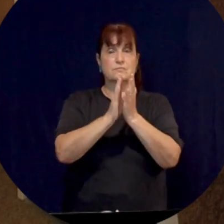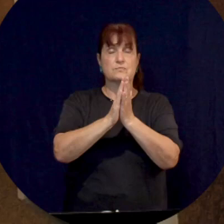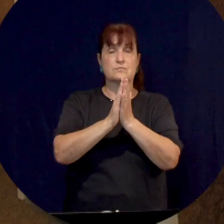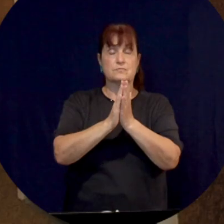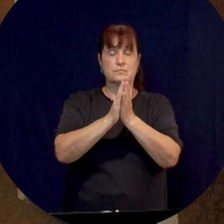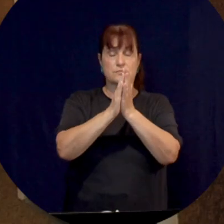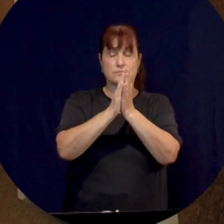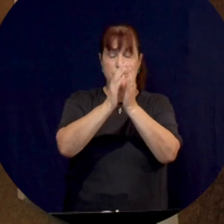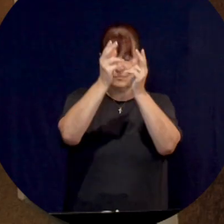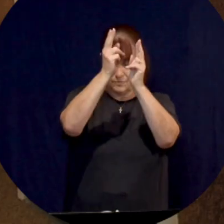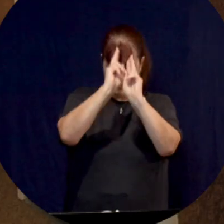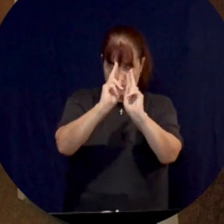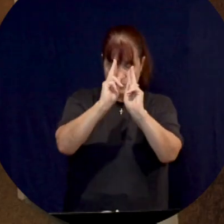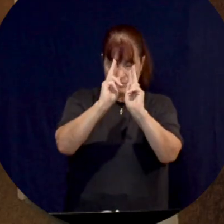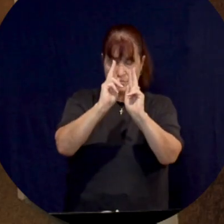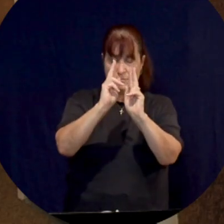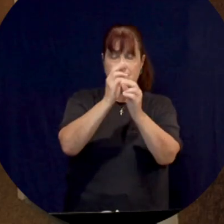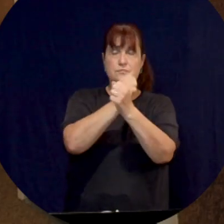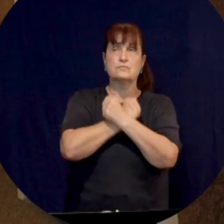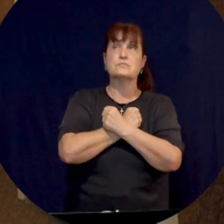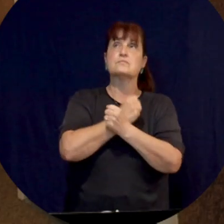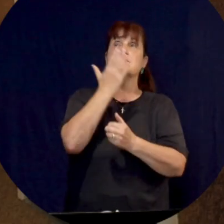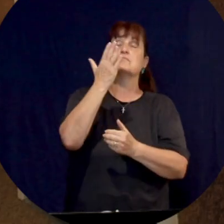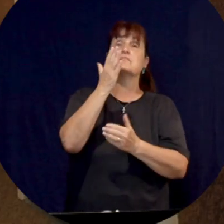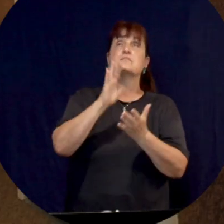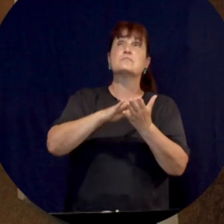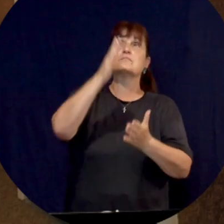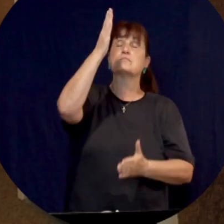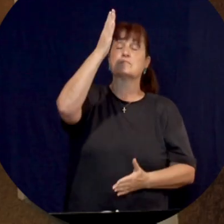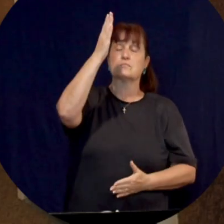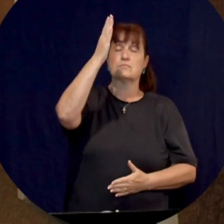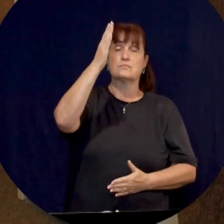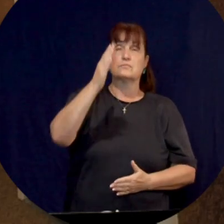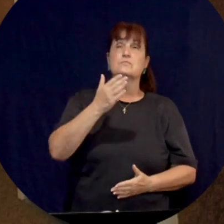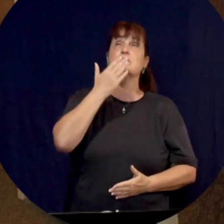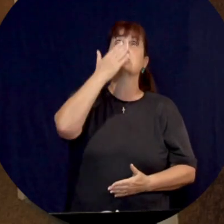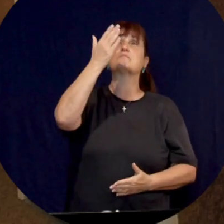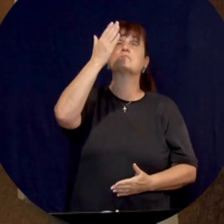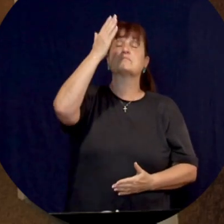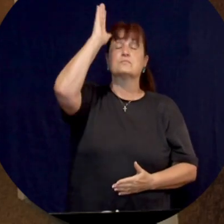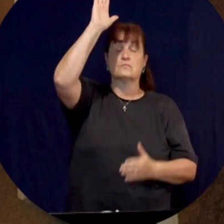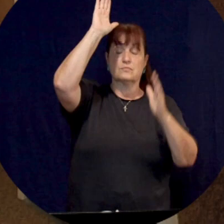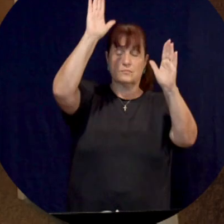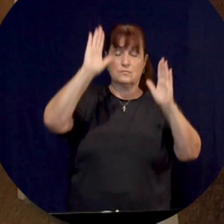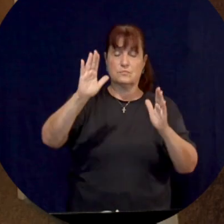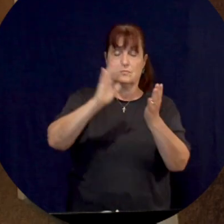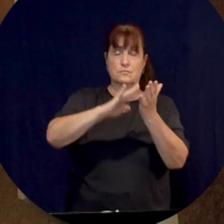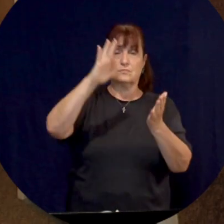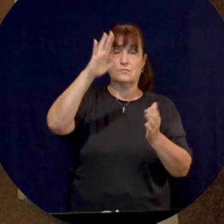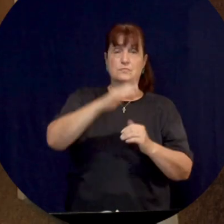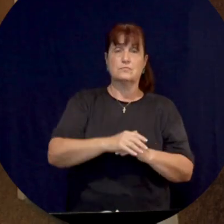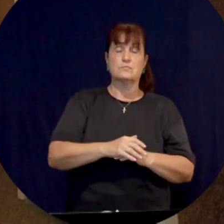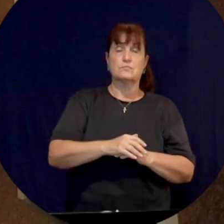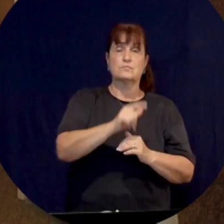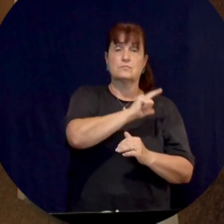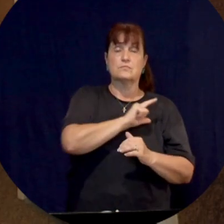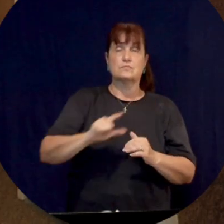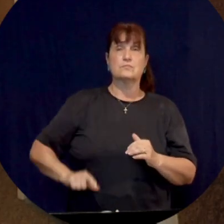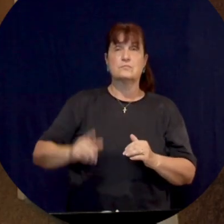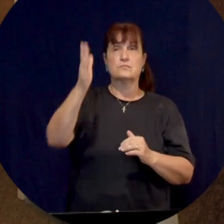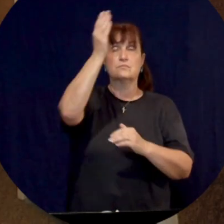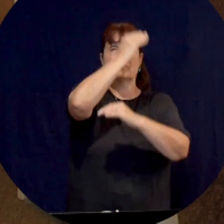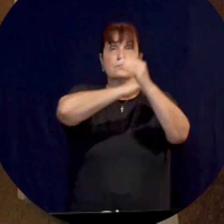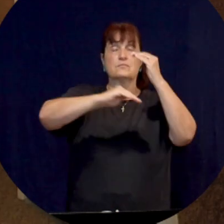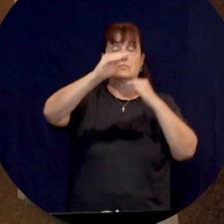you, we bless you, we adore you, we glorify you. We give you thanks for your great glory.